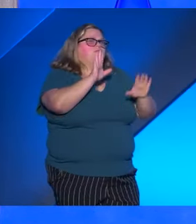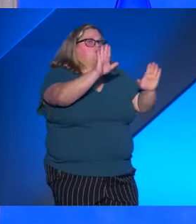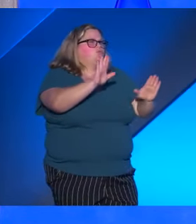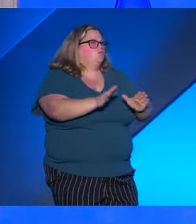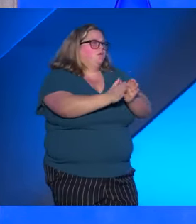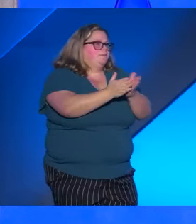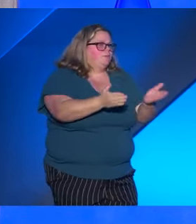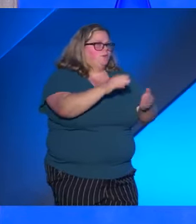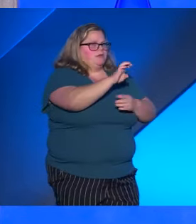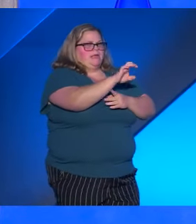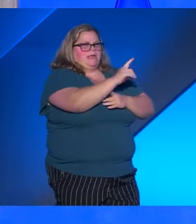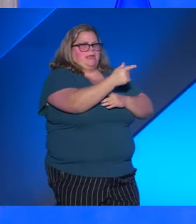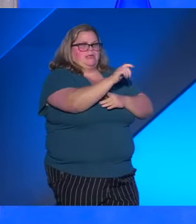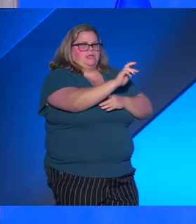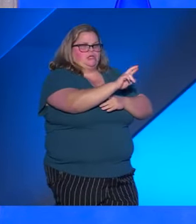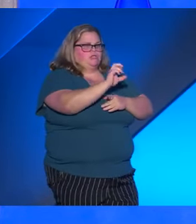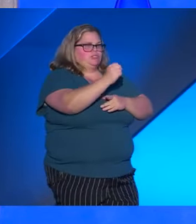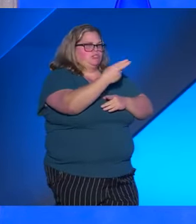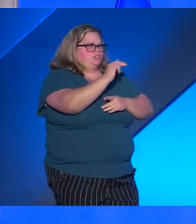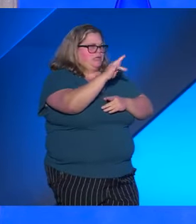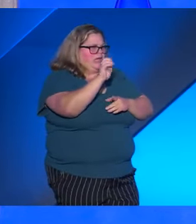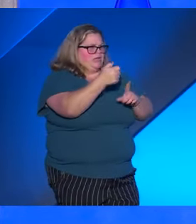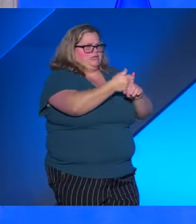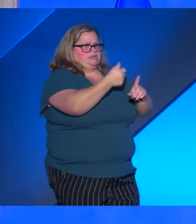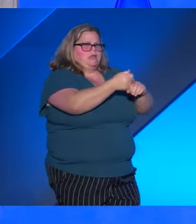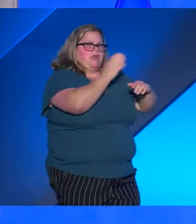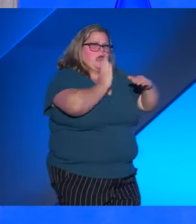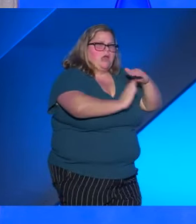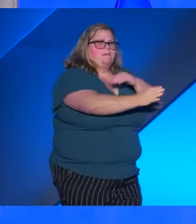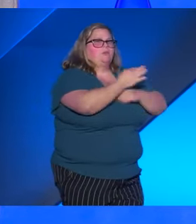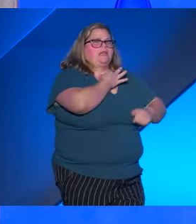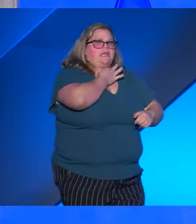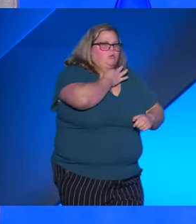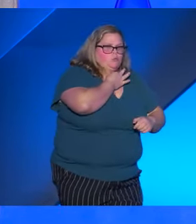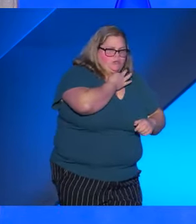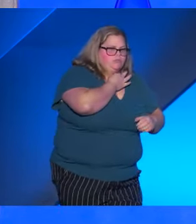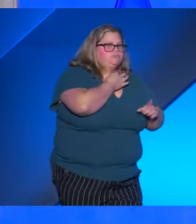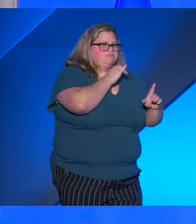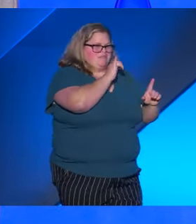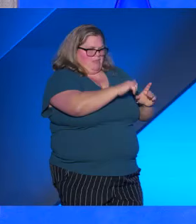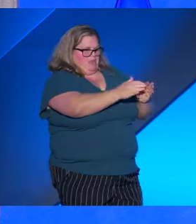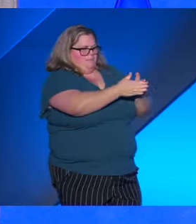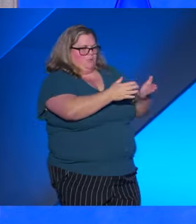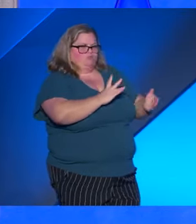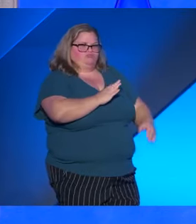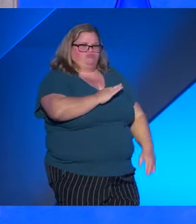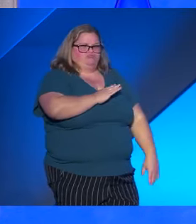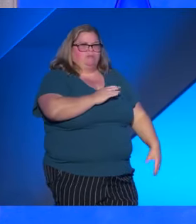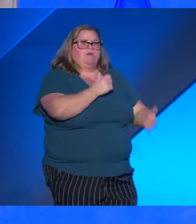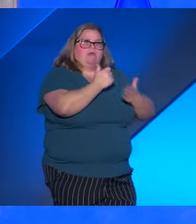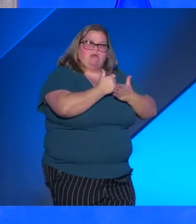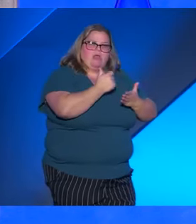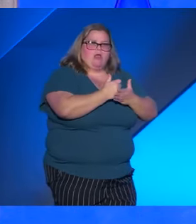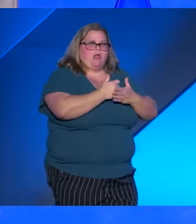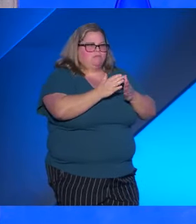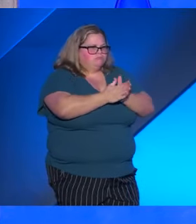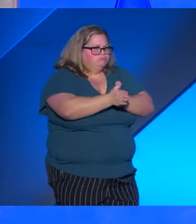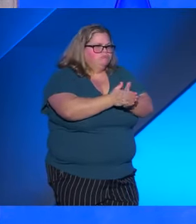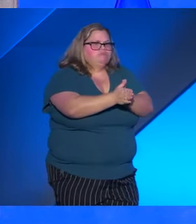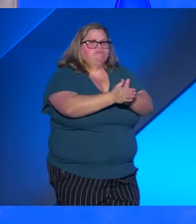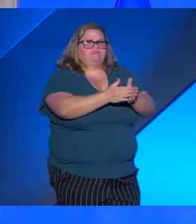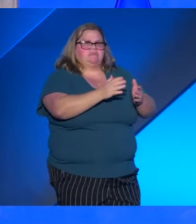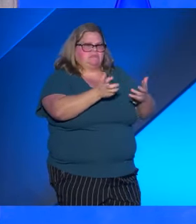Edgar Schein called Humble Inquiry. And doing discovery conversations is so essential. And then tailoring